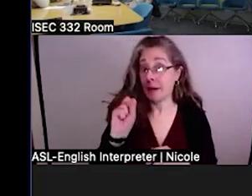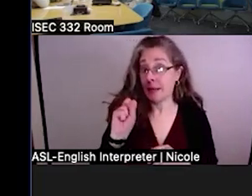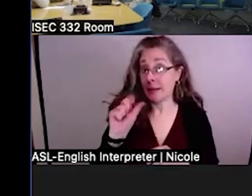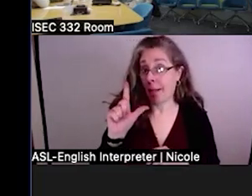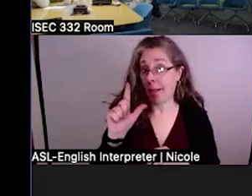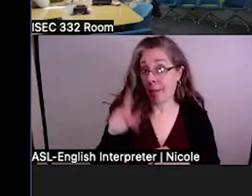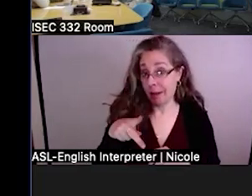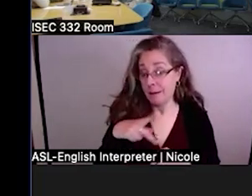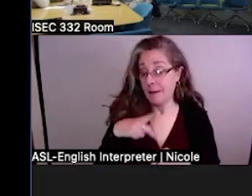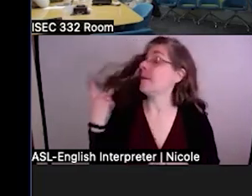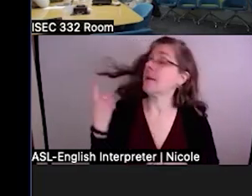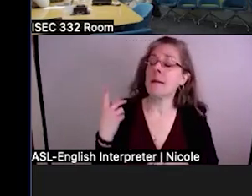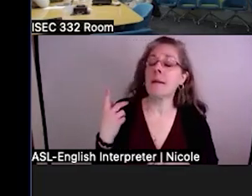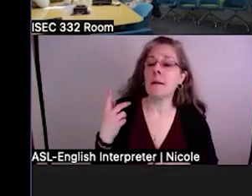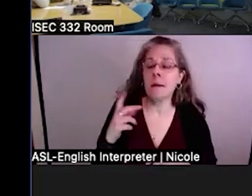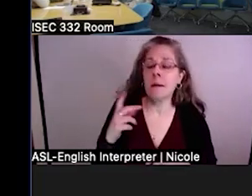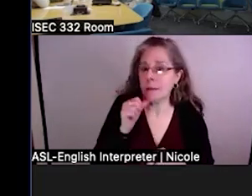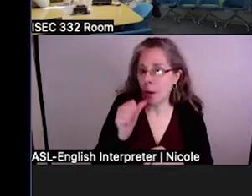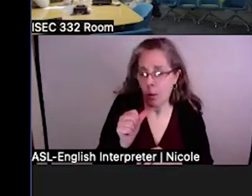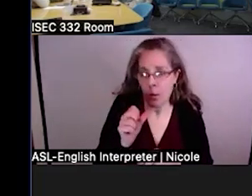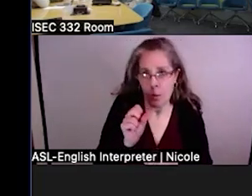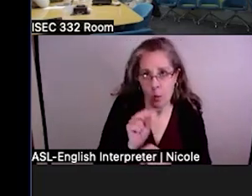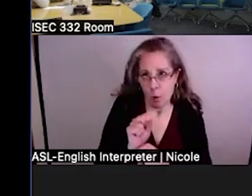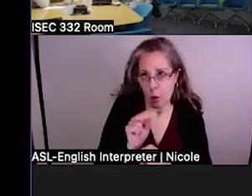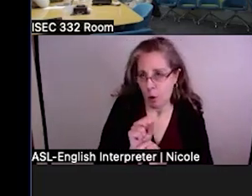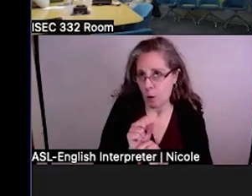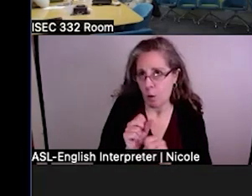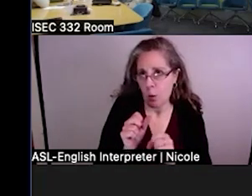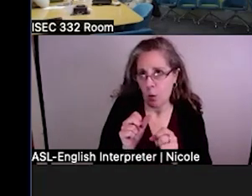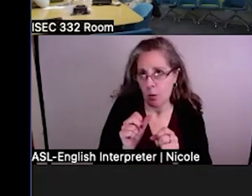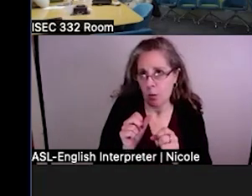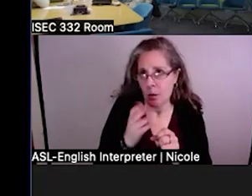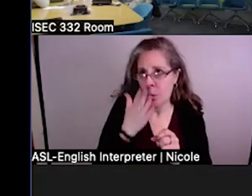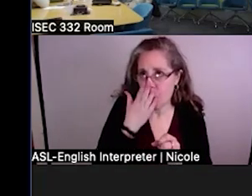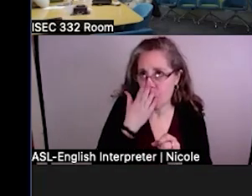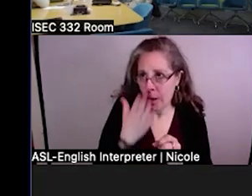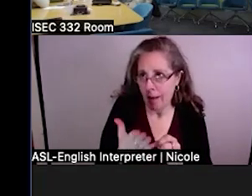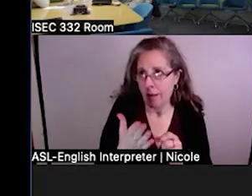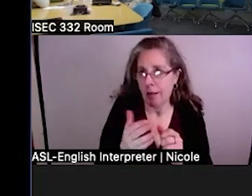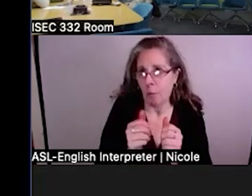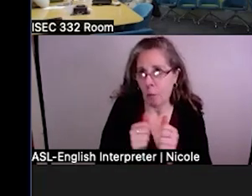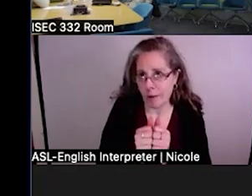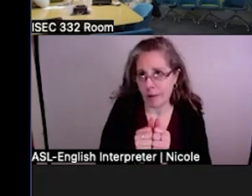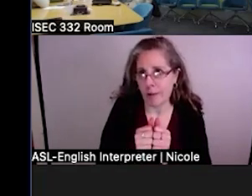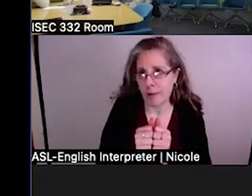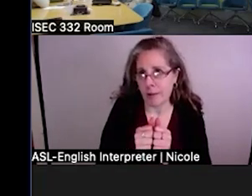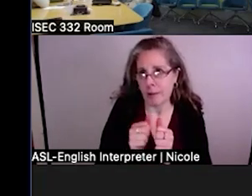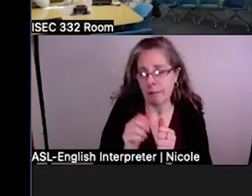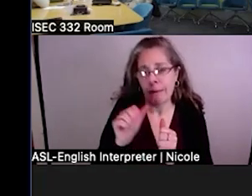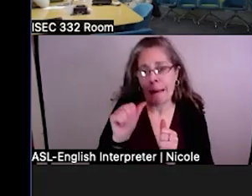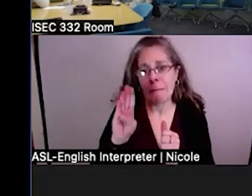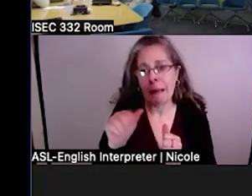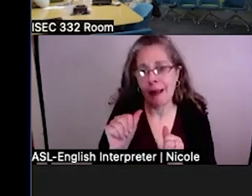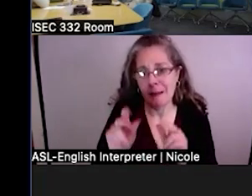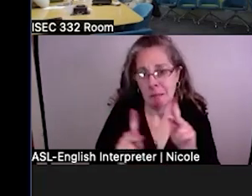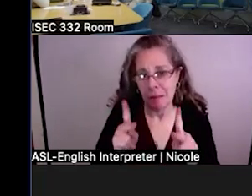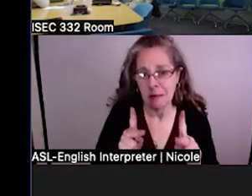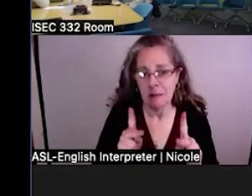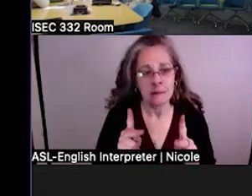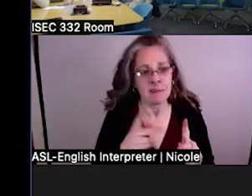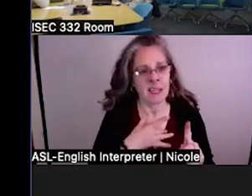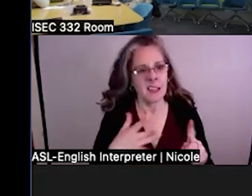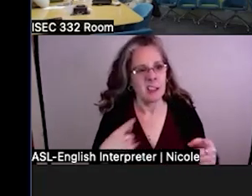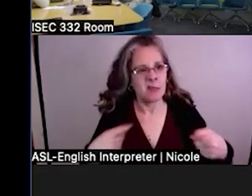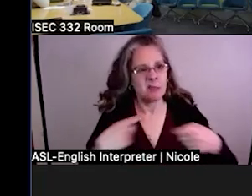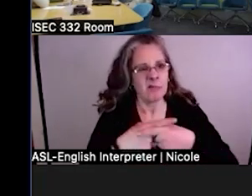myself, don't work as well with ABA folks. There tends to be kind of fights because they have